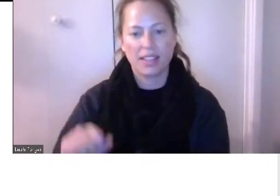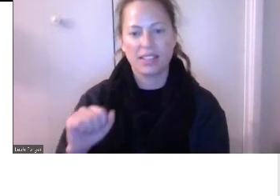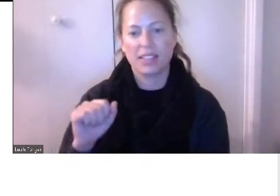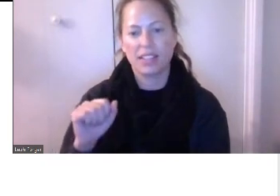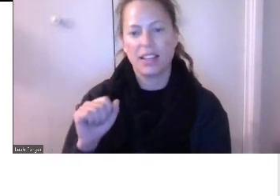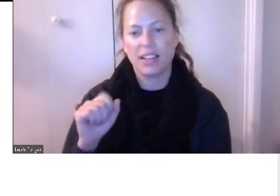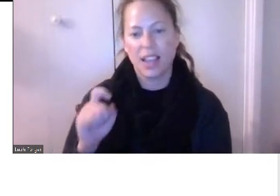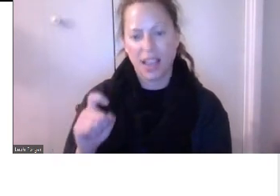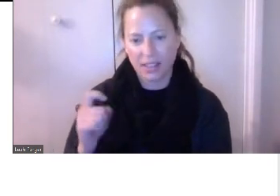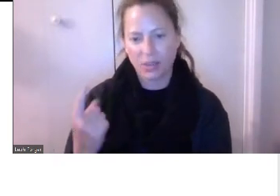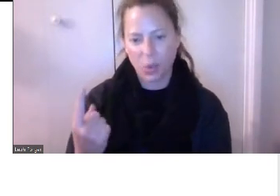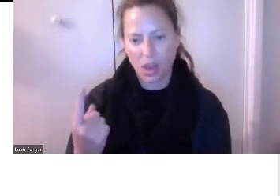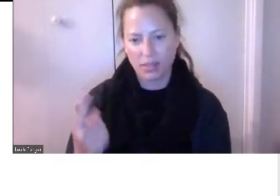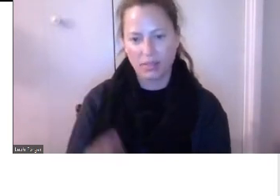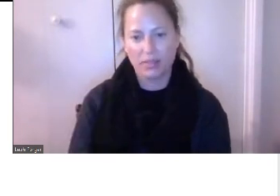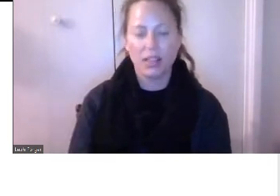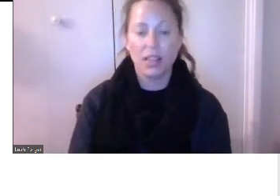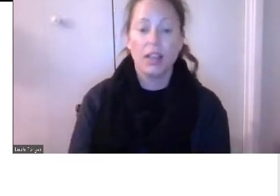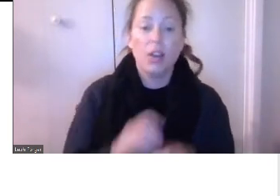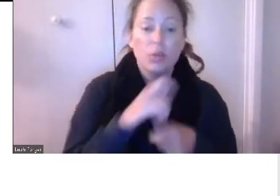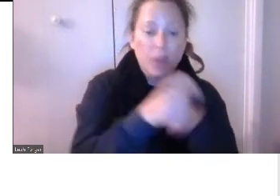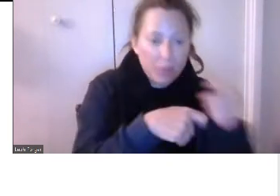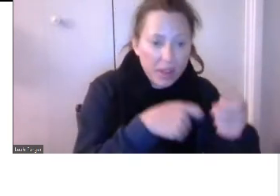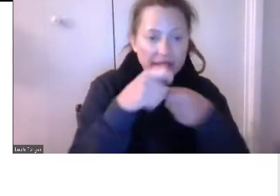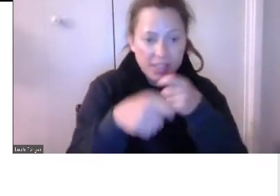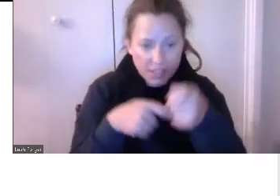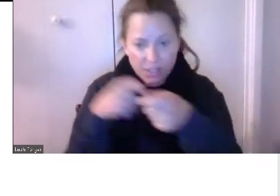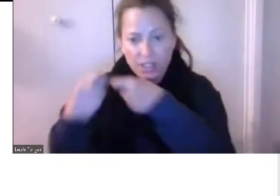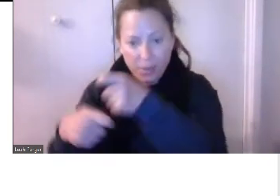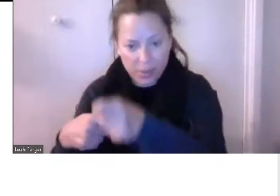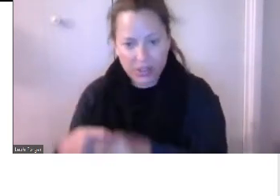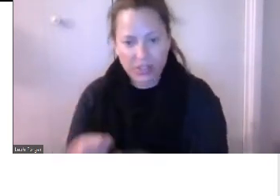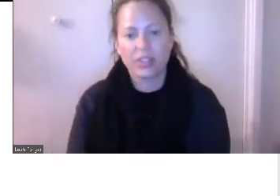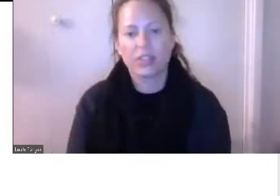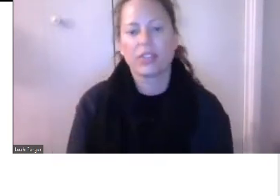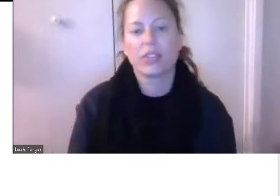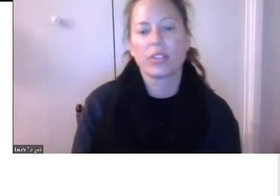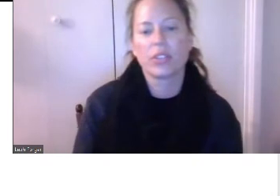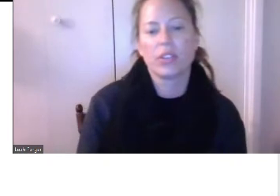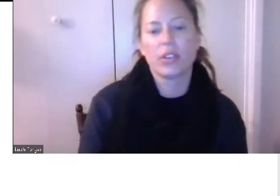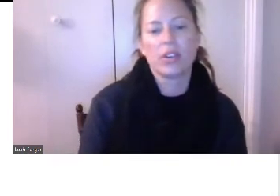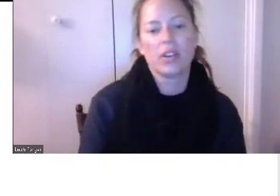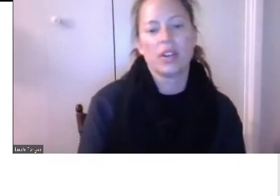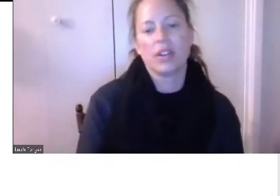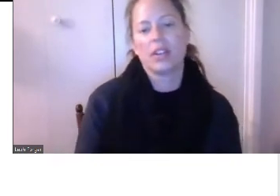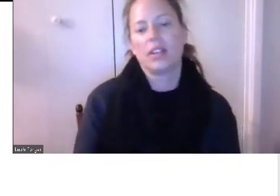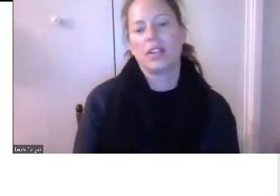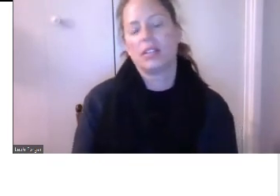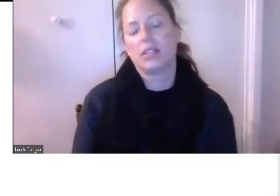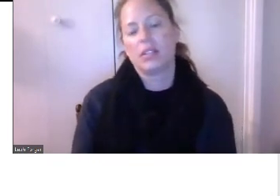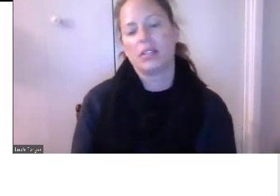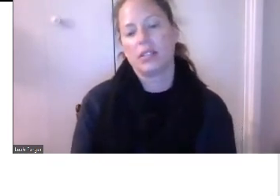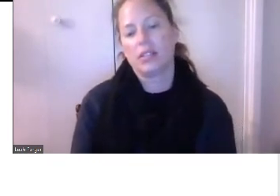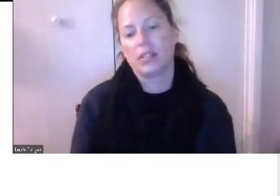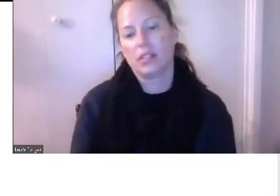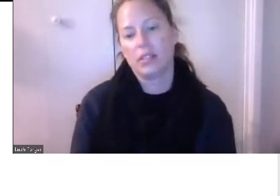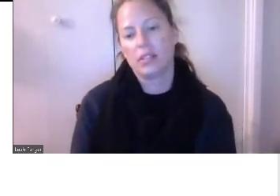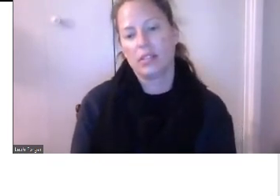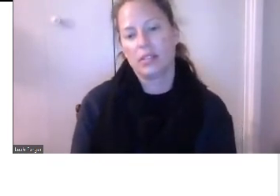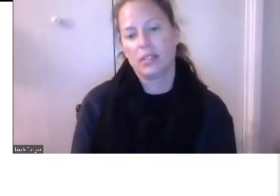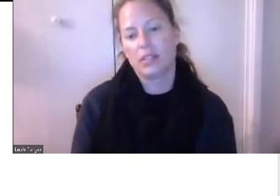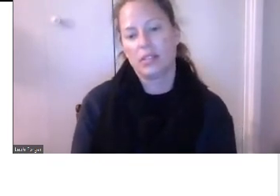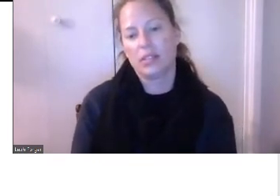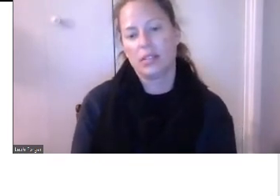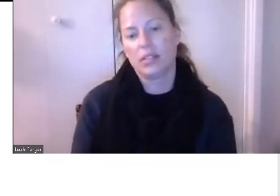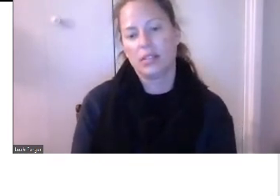is x1, y1. So y minus negative 3 equals negative 5 times x